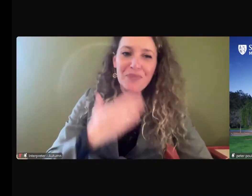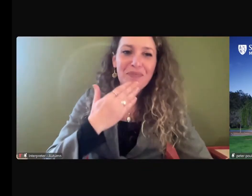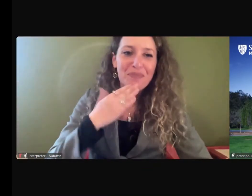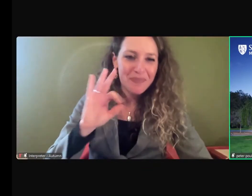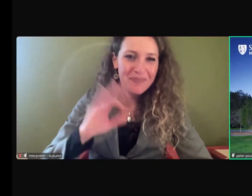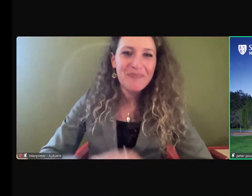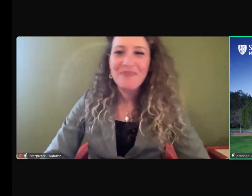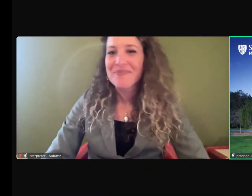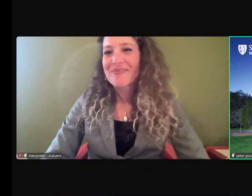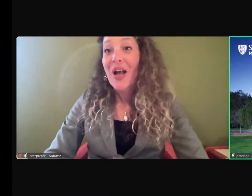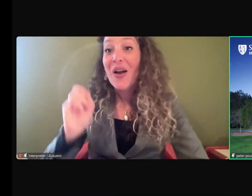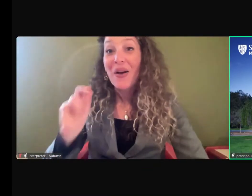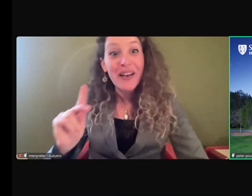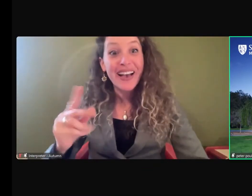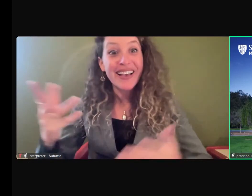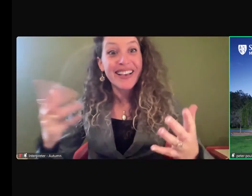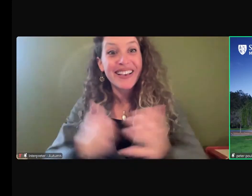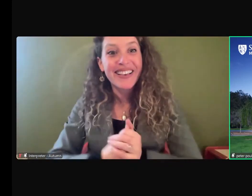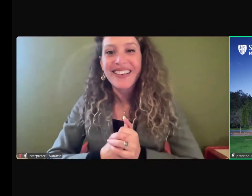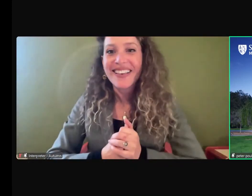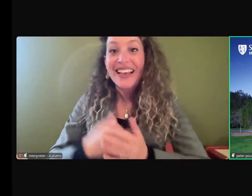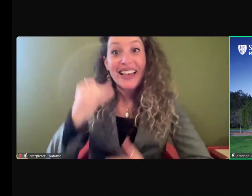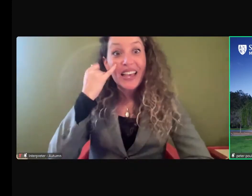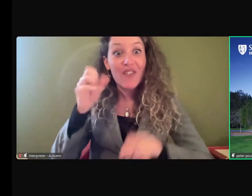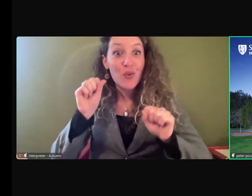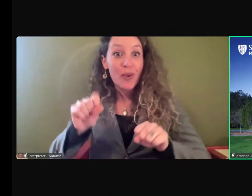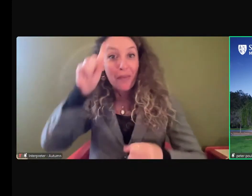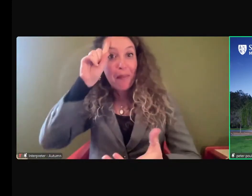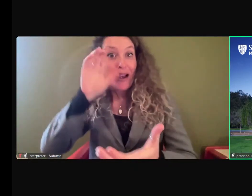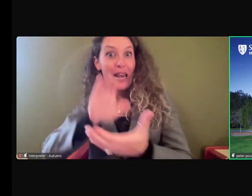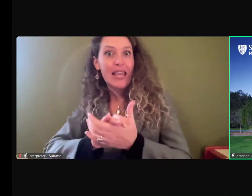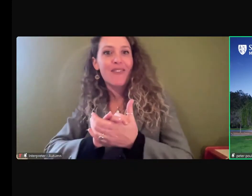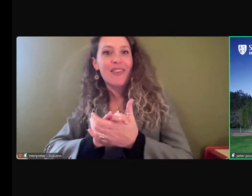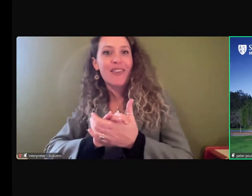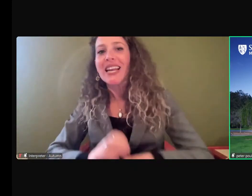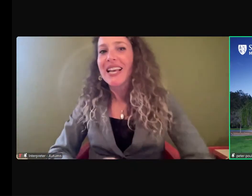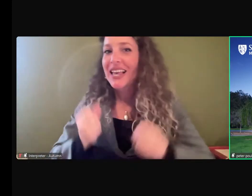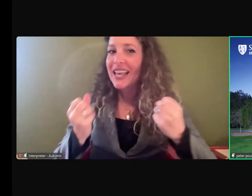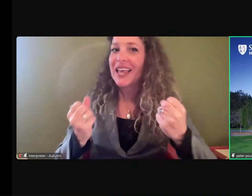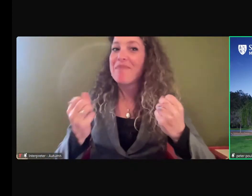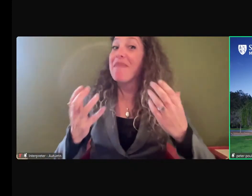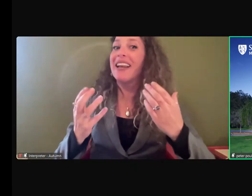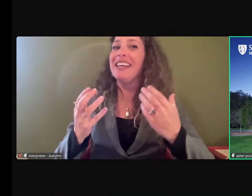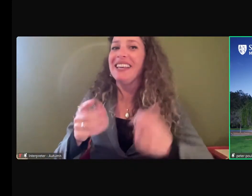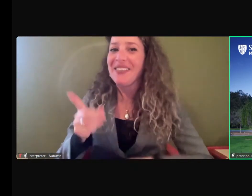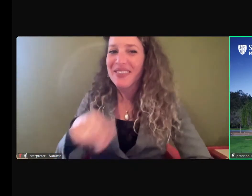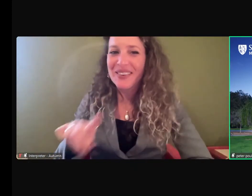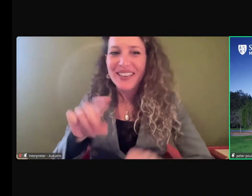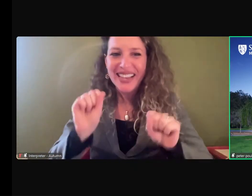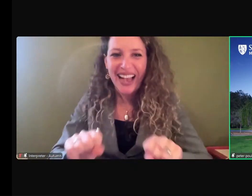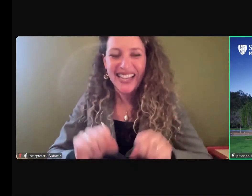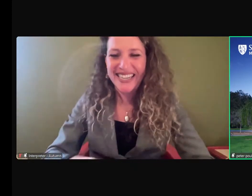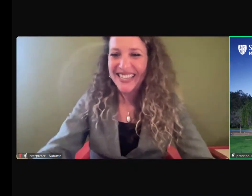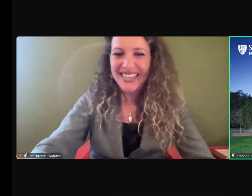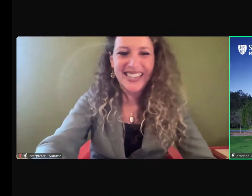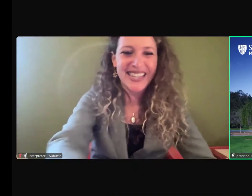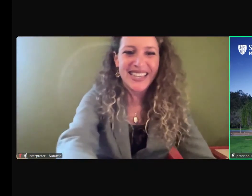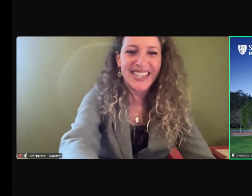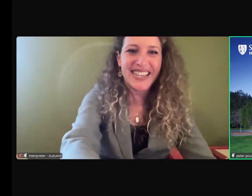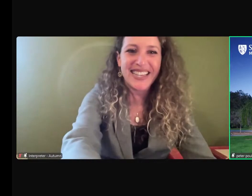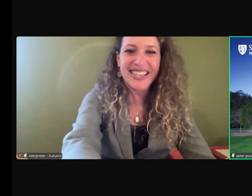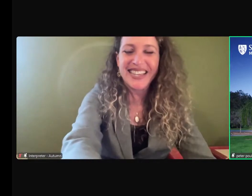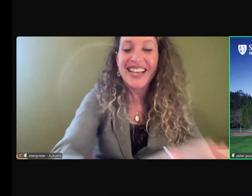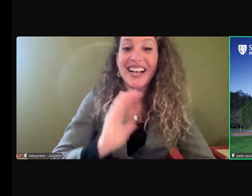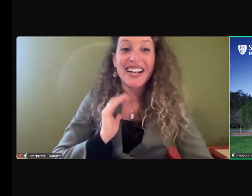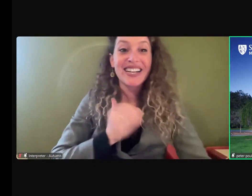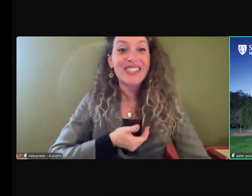Um, okay. Well, if you can believe it, many of you I'm sure can believe it, but it's this is our